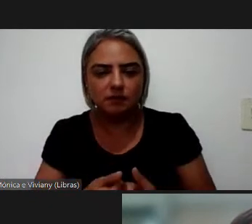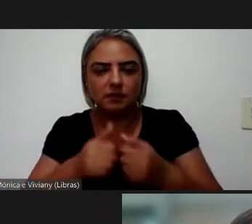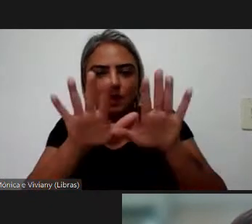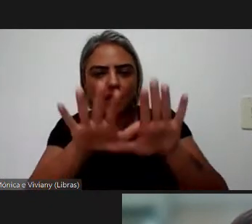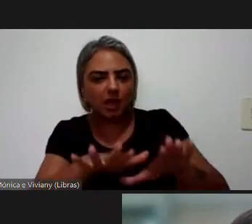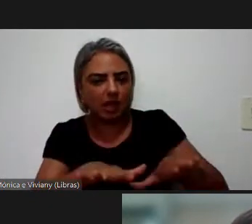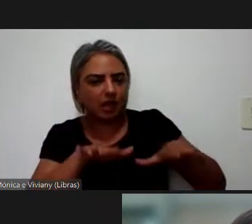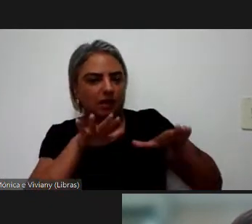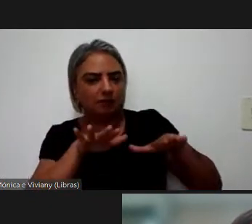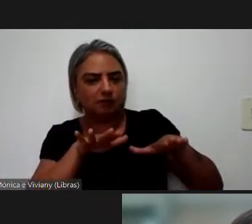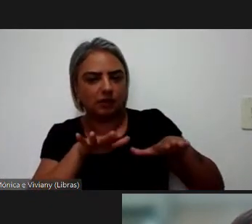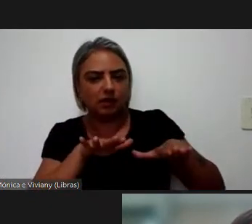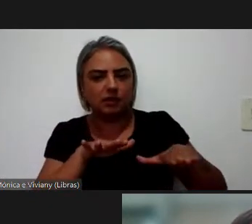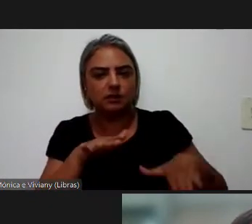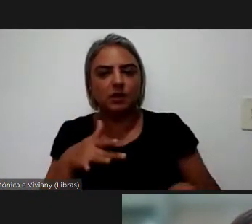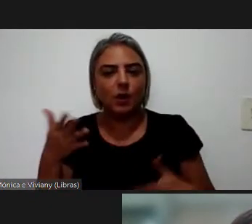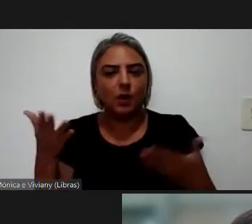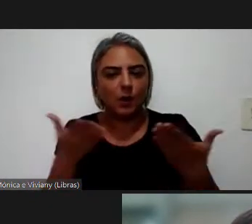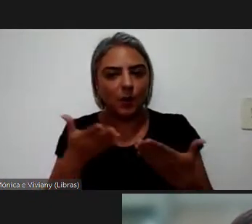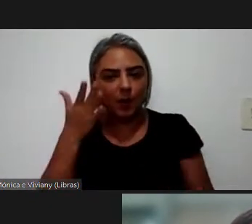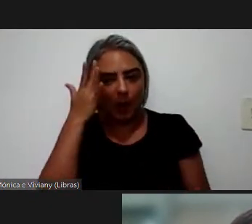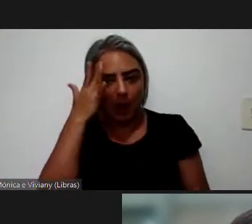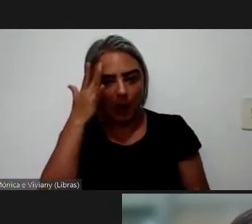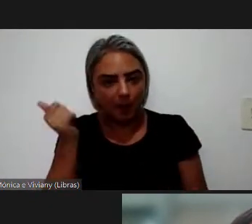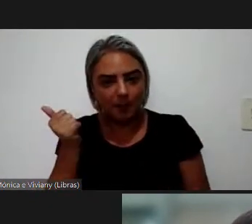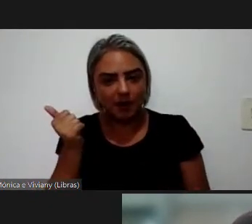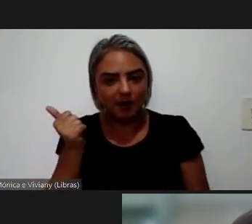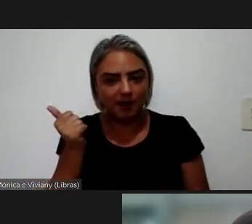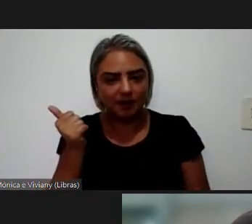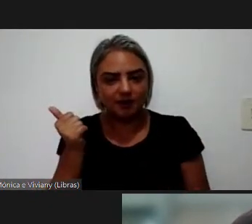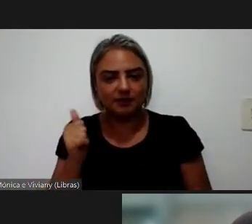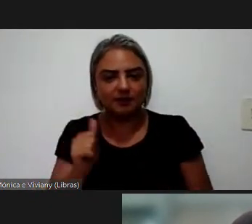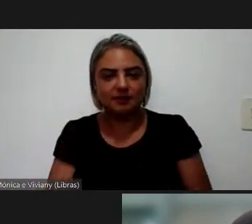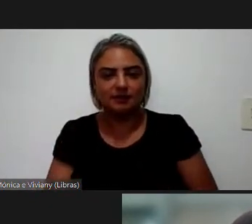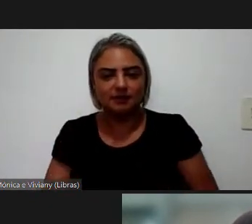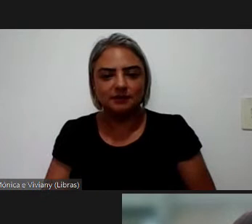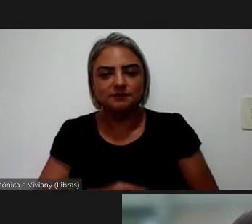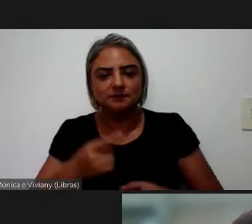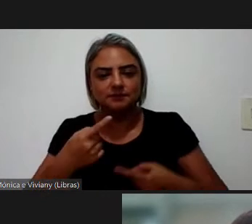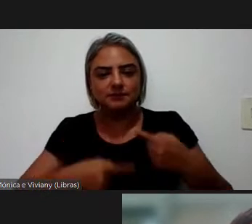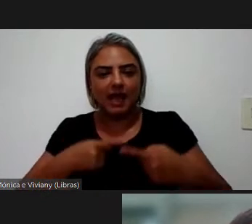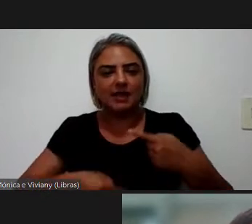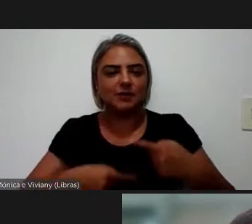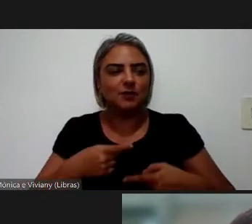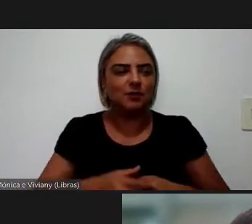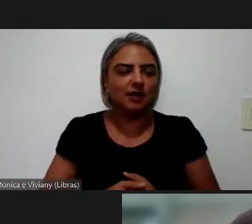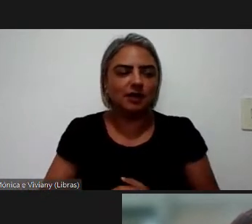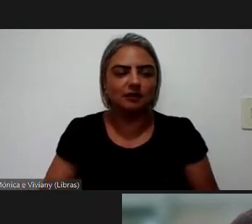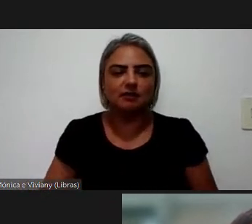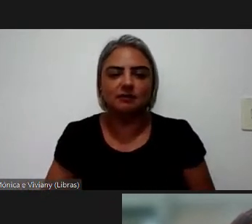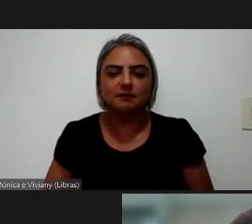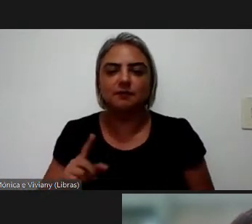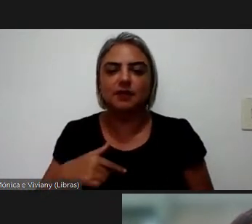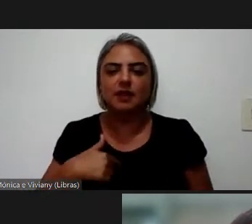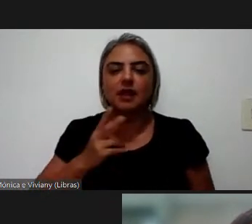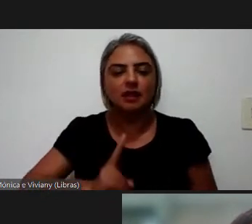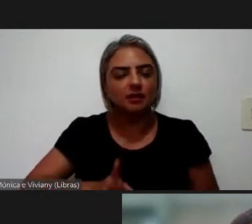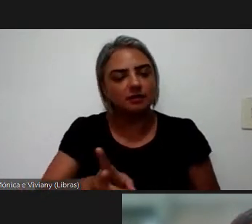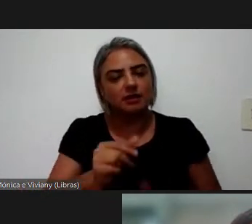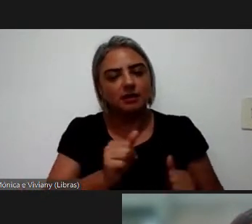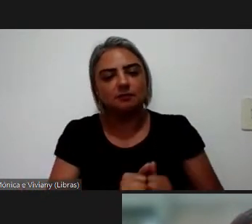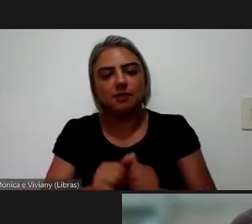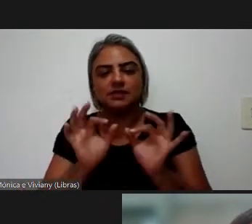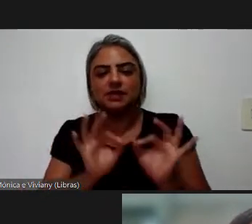great event and to have a great day. Then tomorrow Master will be here and